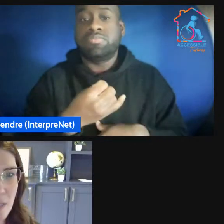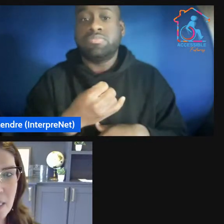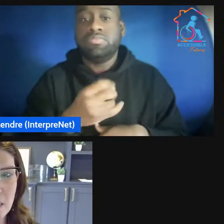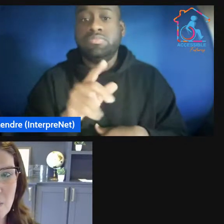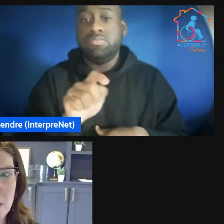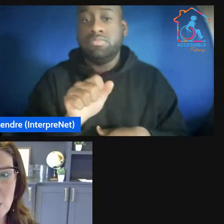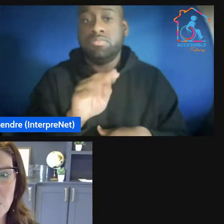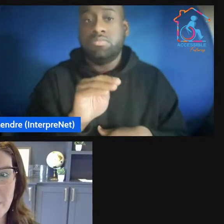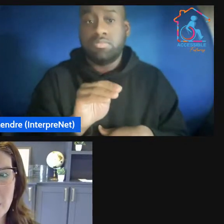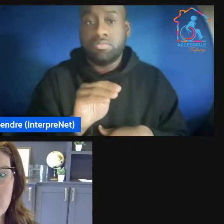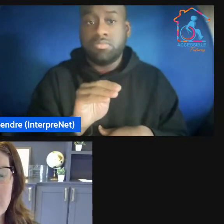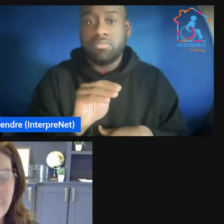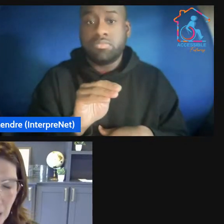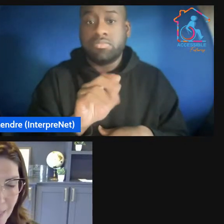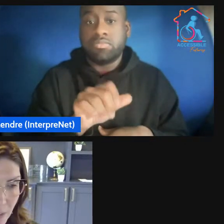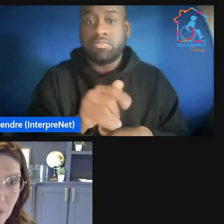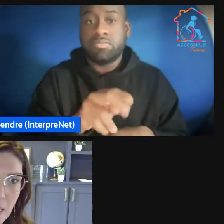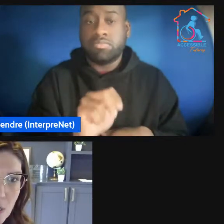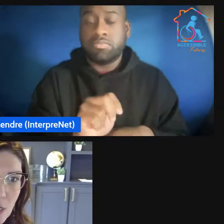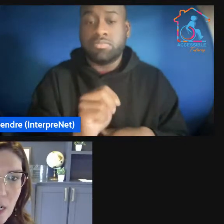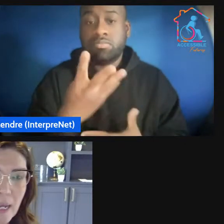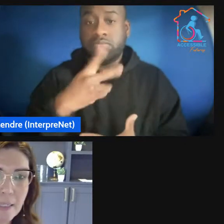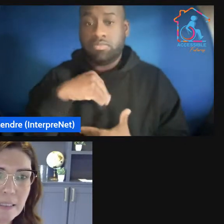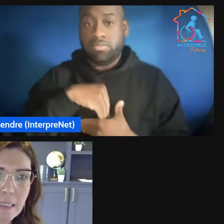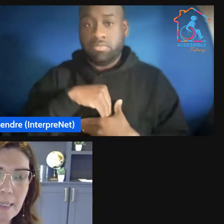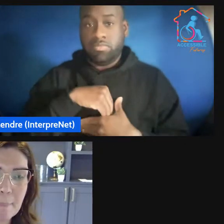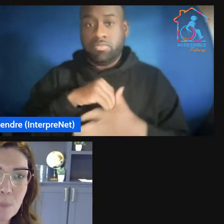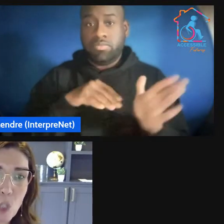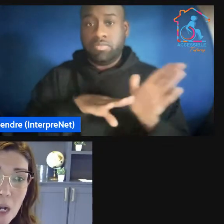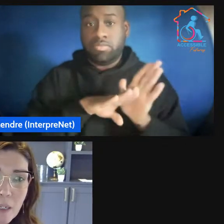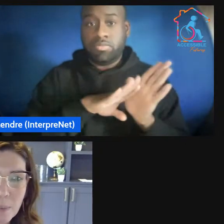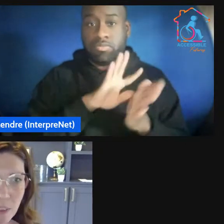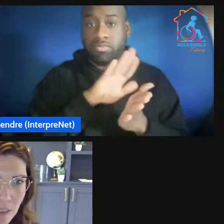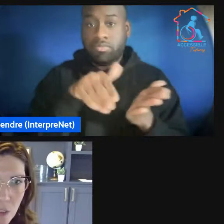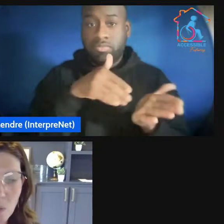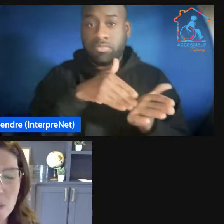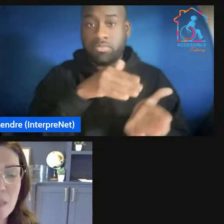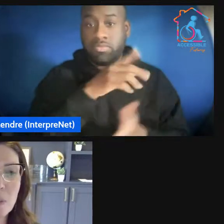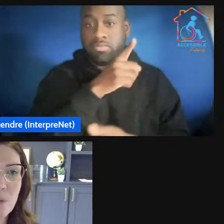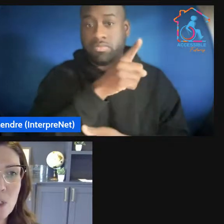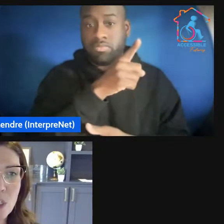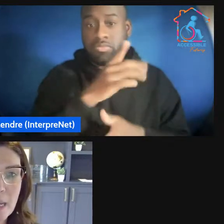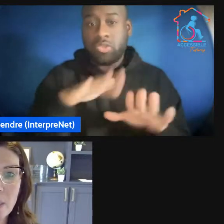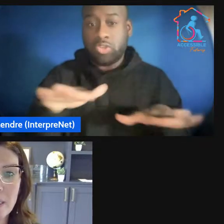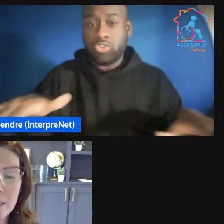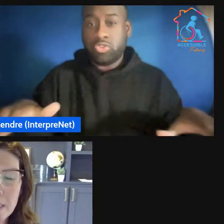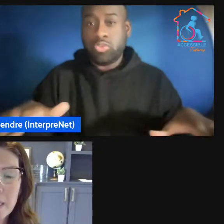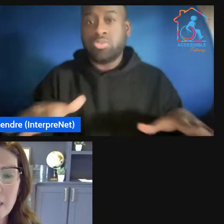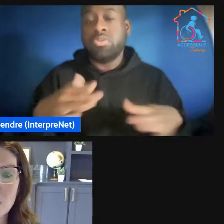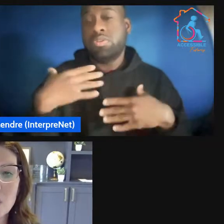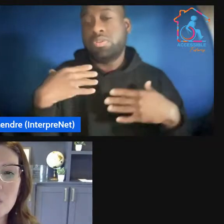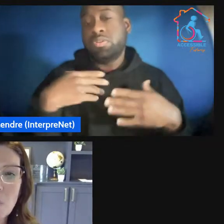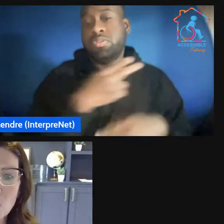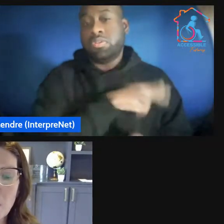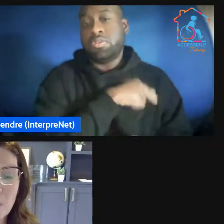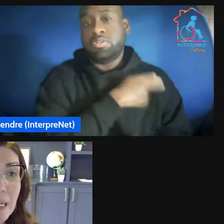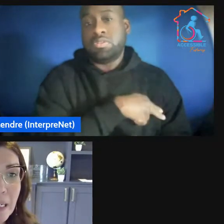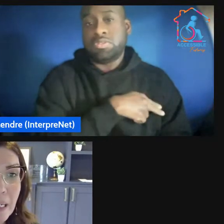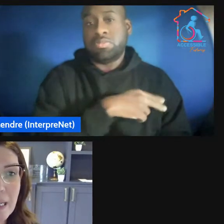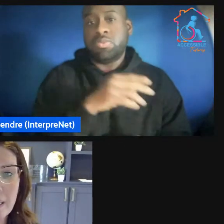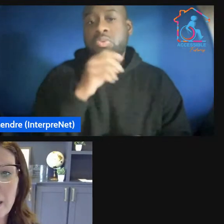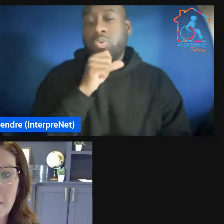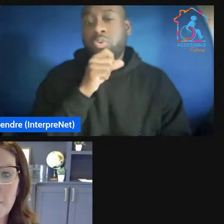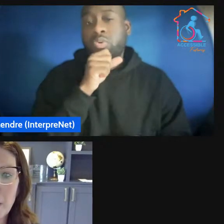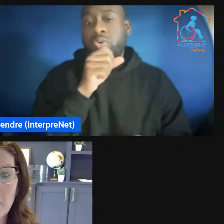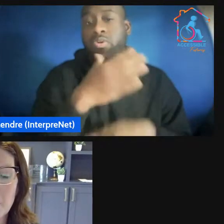Thompson Autism and Neurodevelopmental Center at CHOC, which is the Children's Hospital of Orange County, and they've since merged with